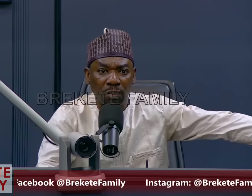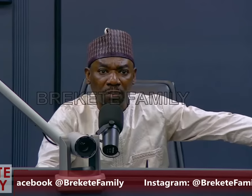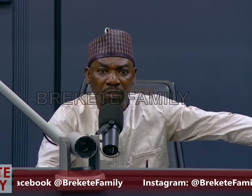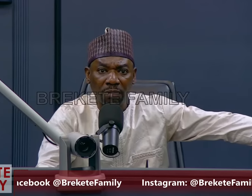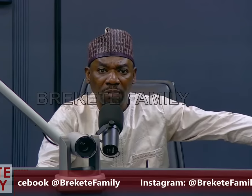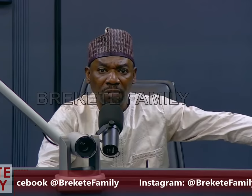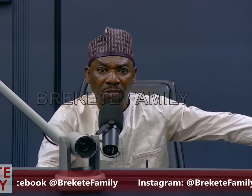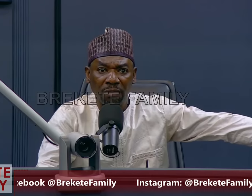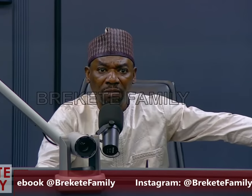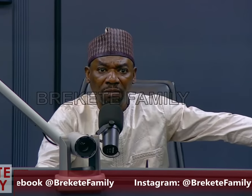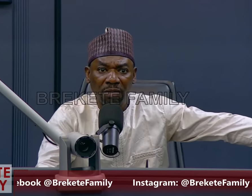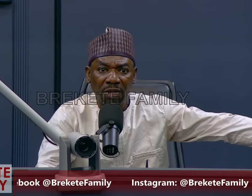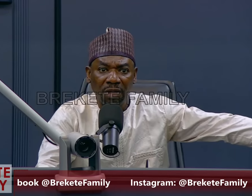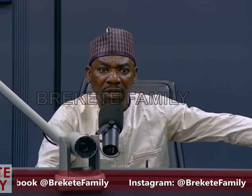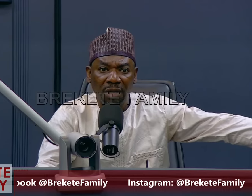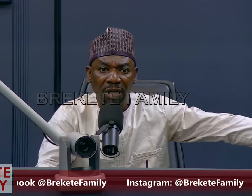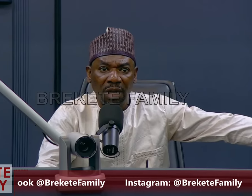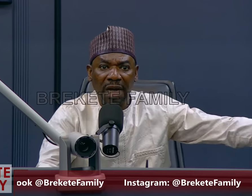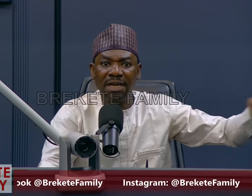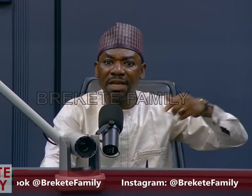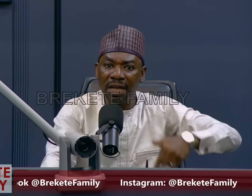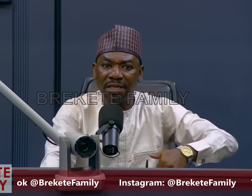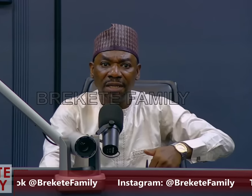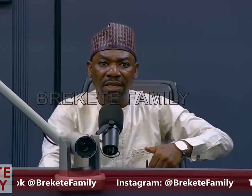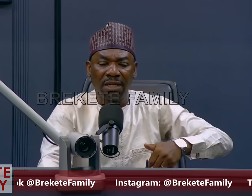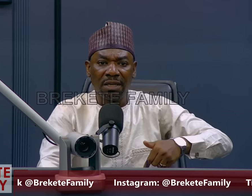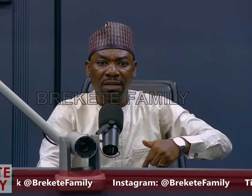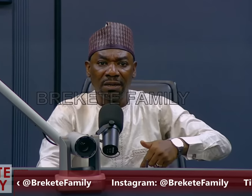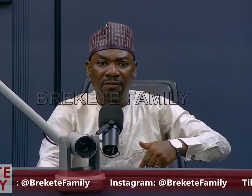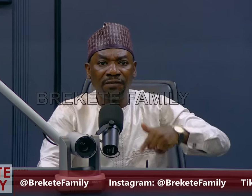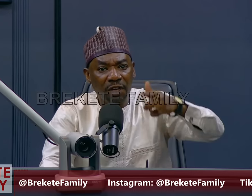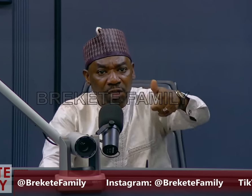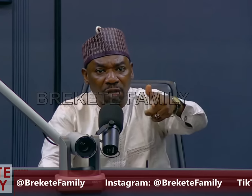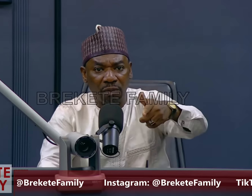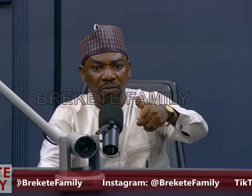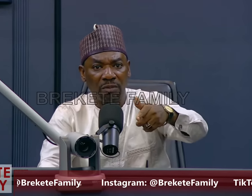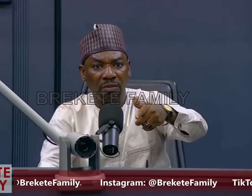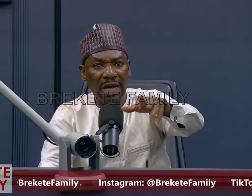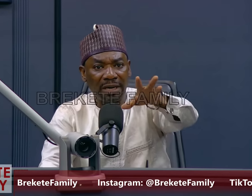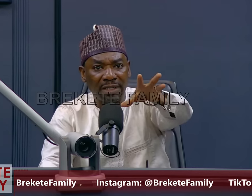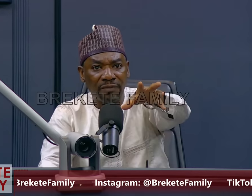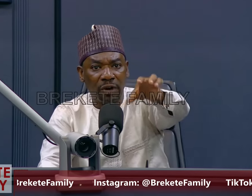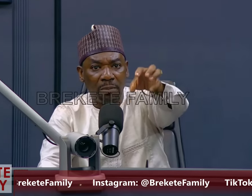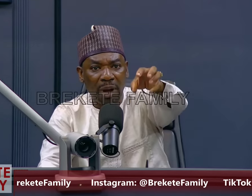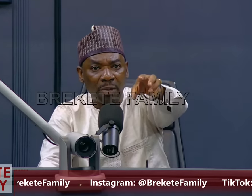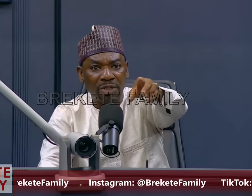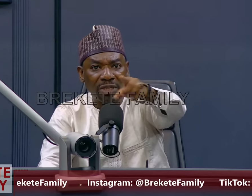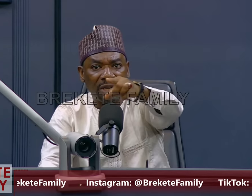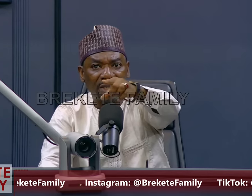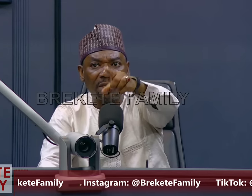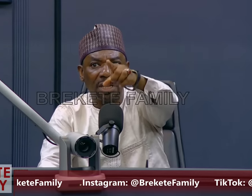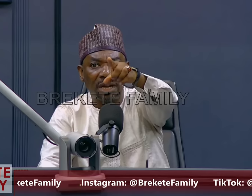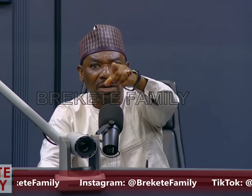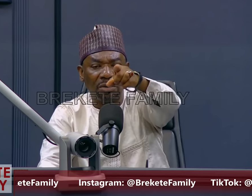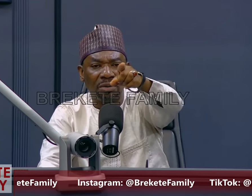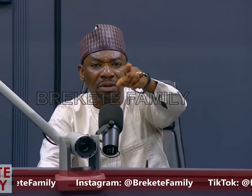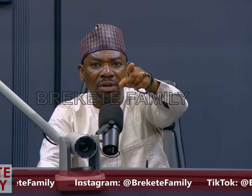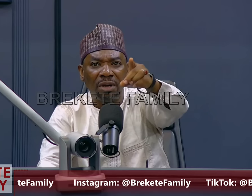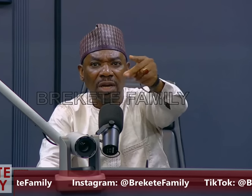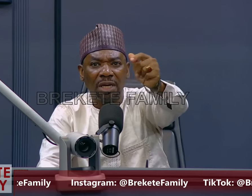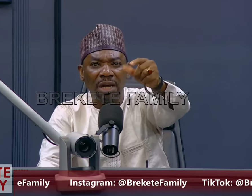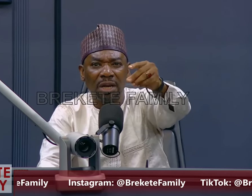from school and he get video where I received from boui